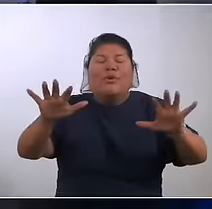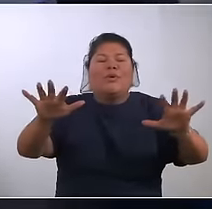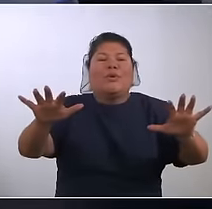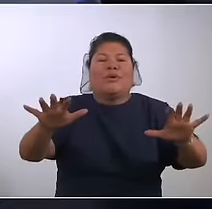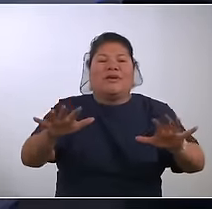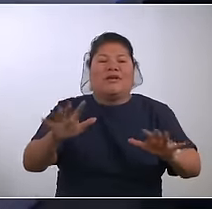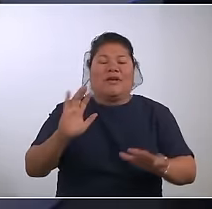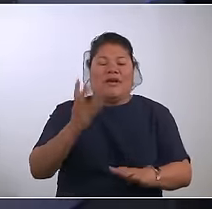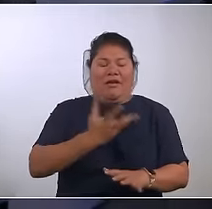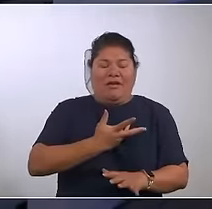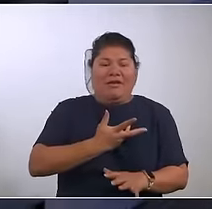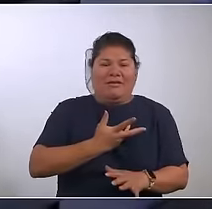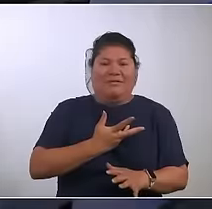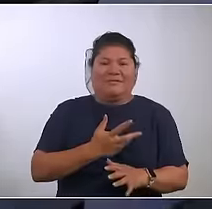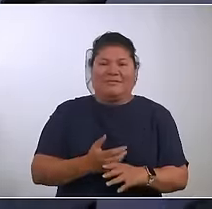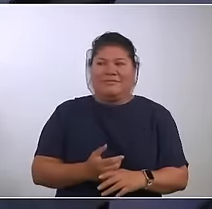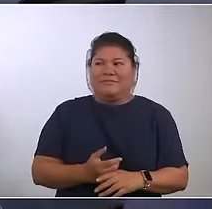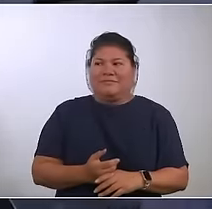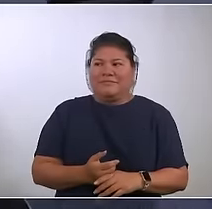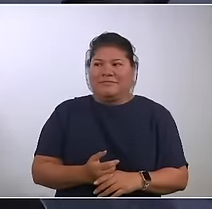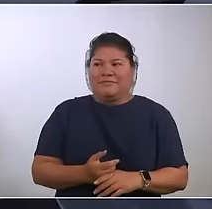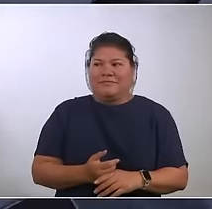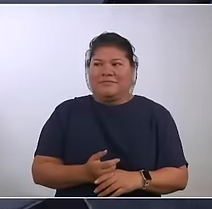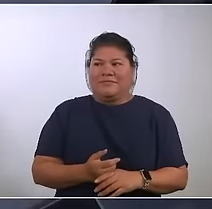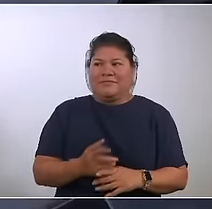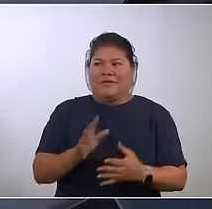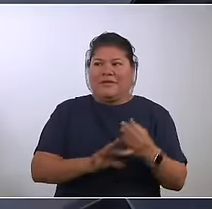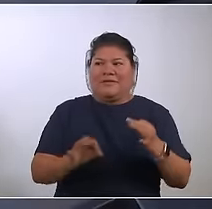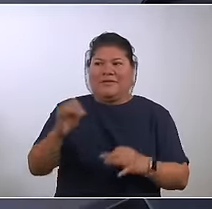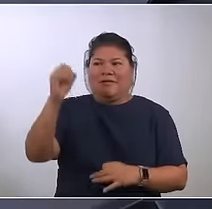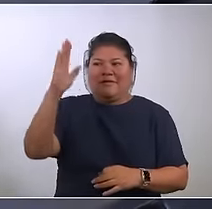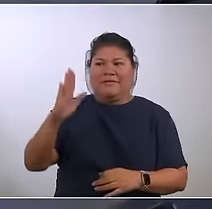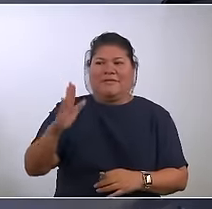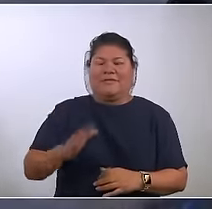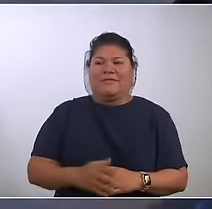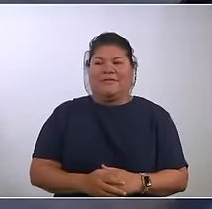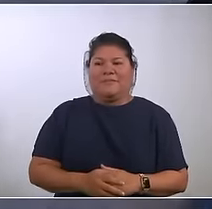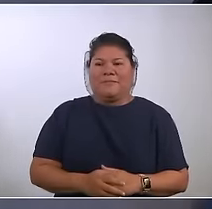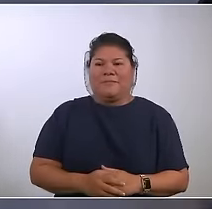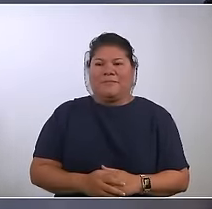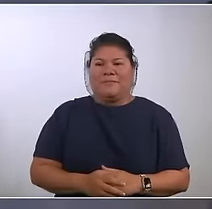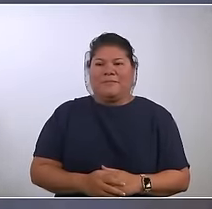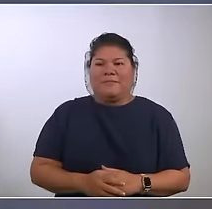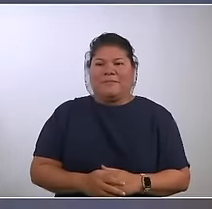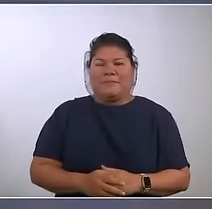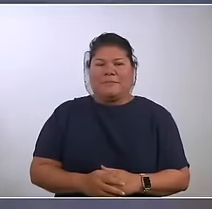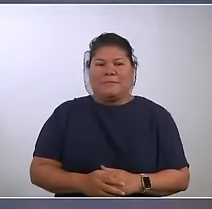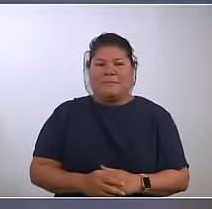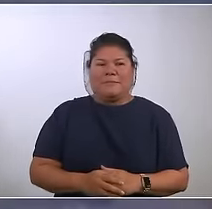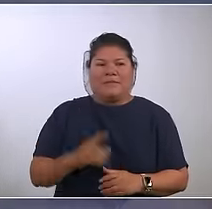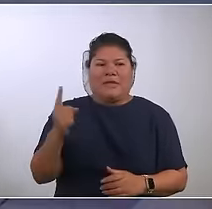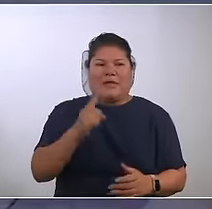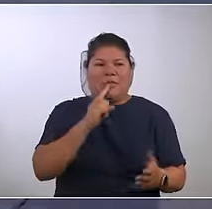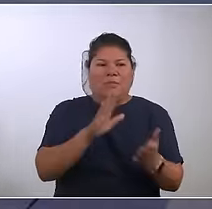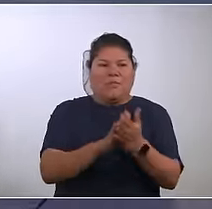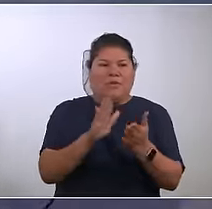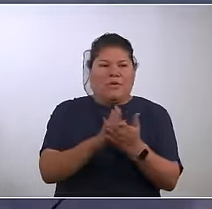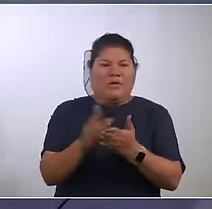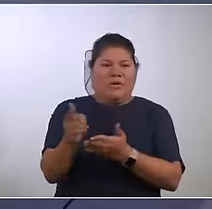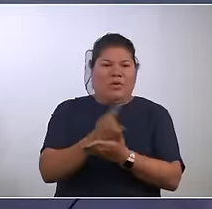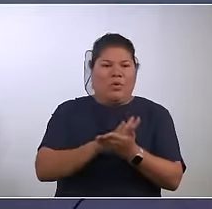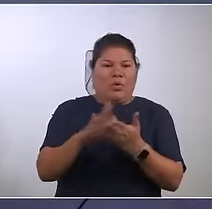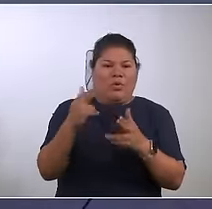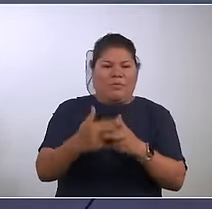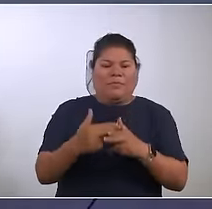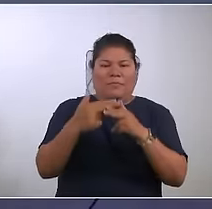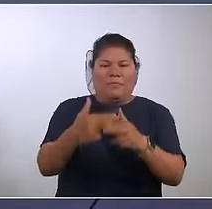Breathe sobre nosotros. Upon us. Espíritu de Dios. Spirit of God. Alguien alabe su santo